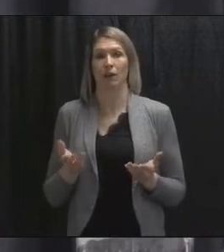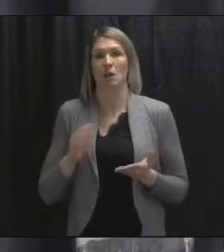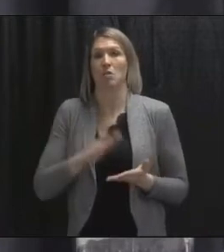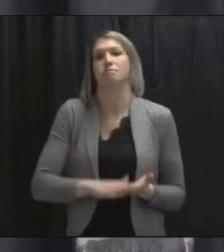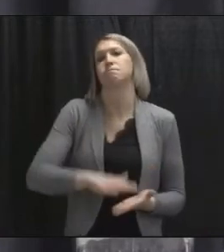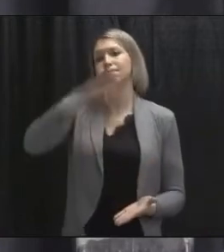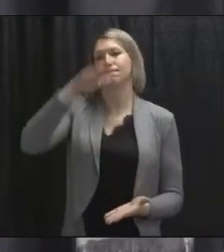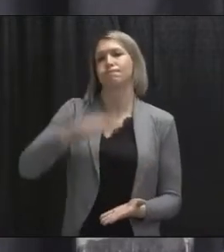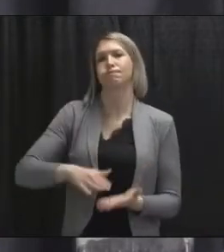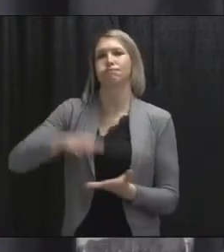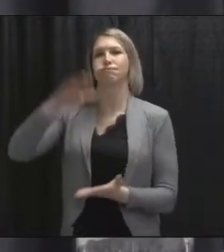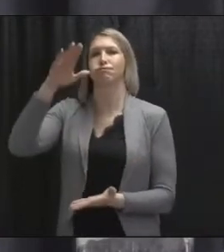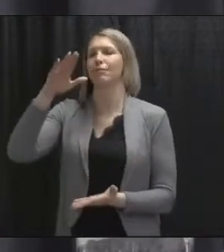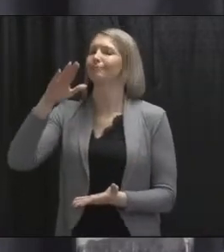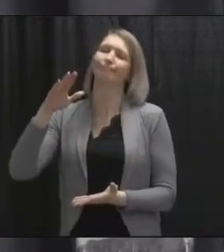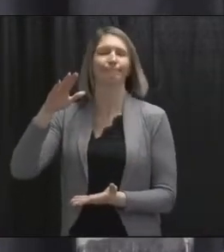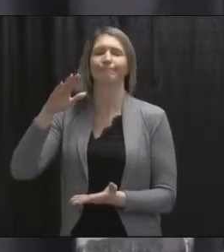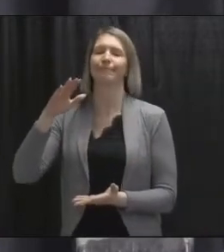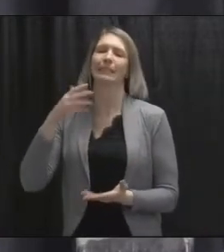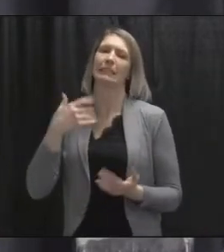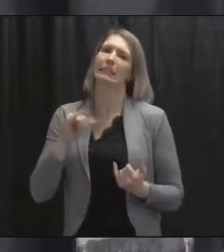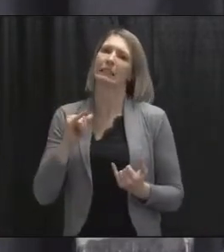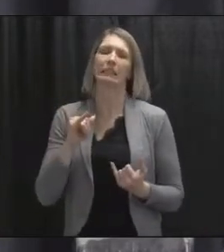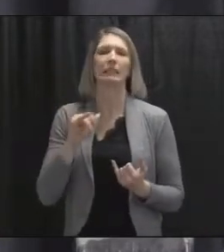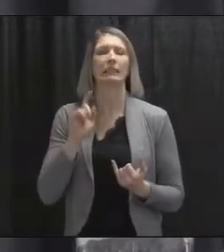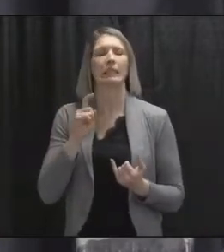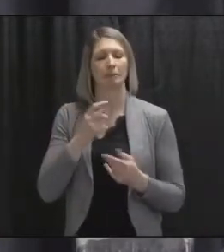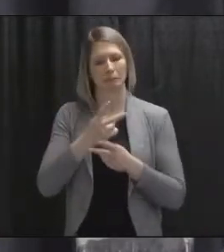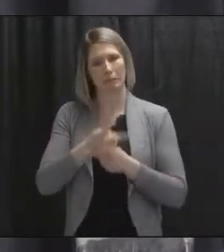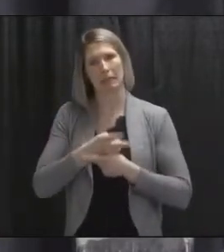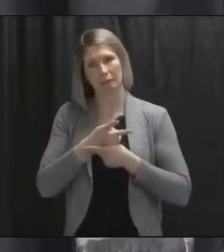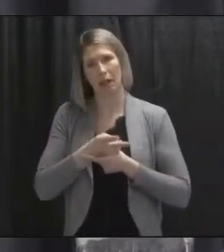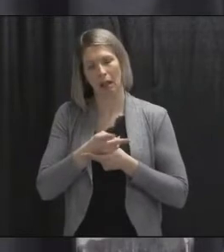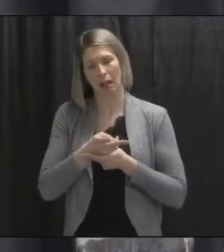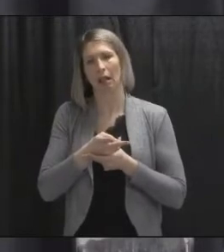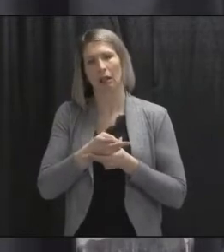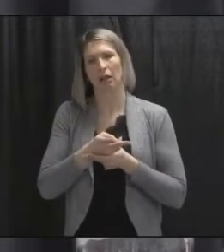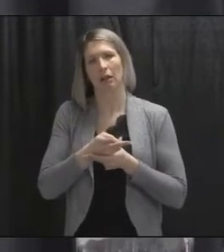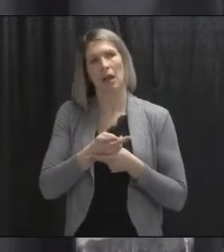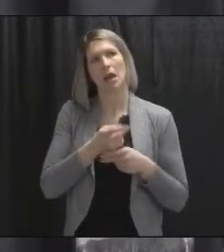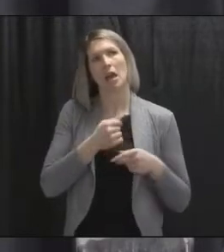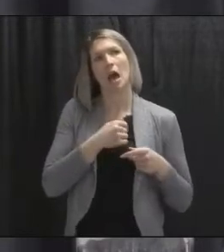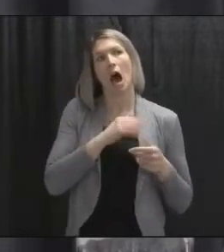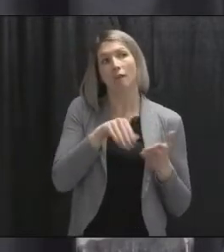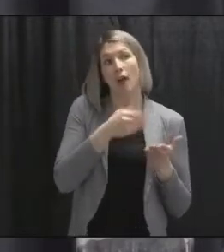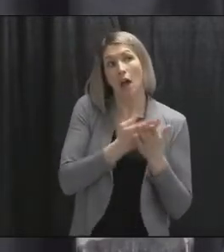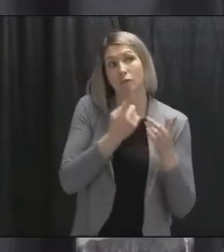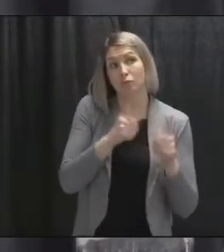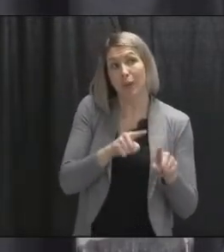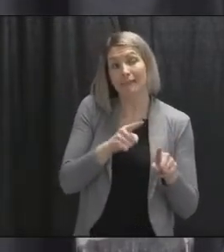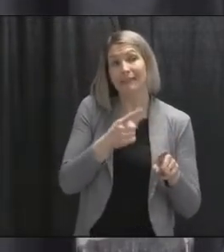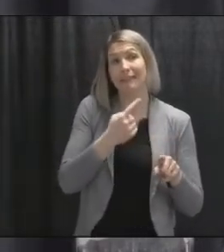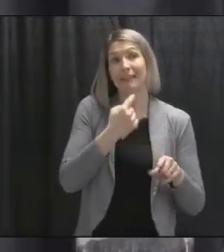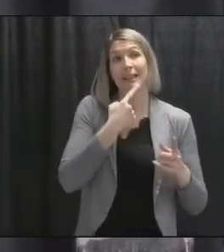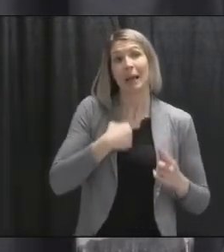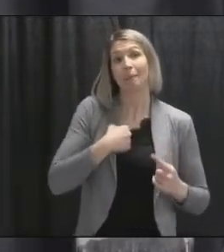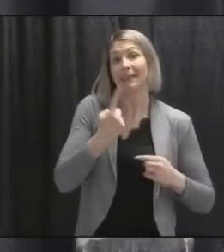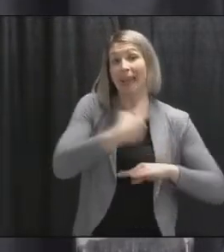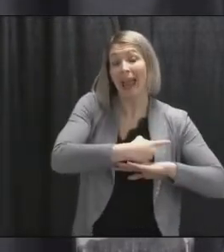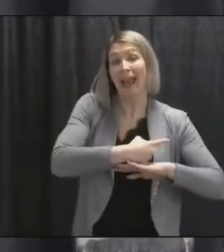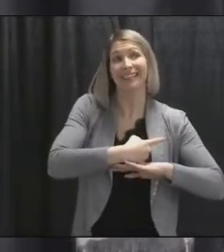the amounts that we ordered, and we can't even rely on the delivery dates. I do know that the federal government have been